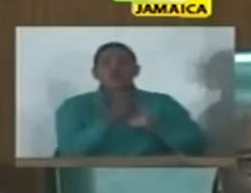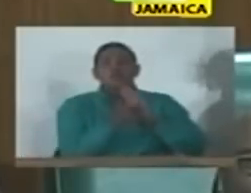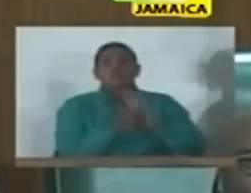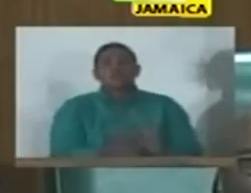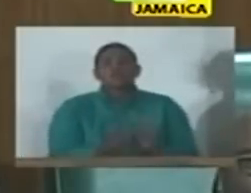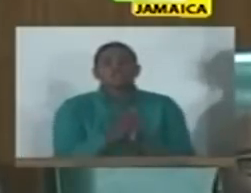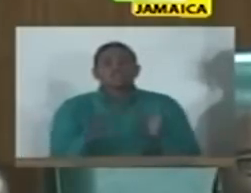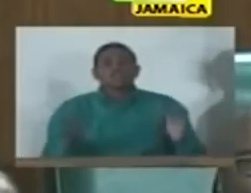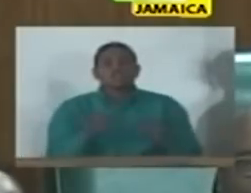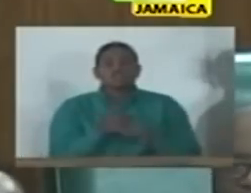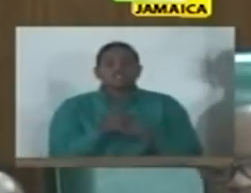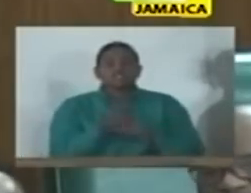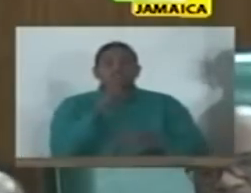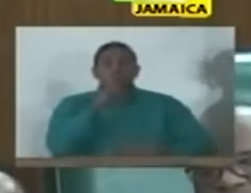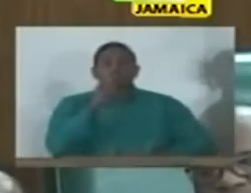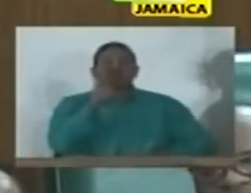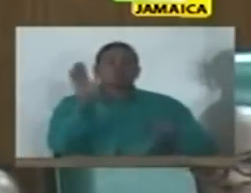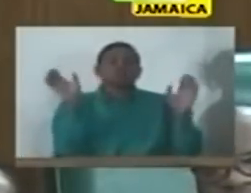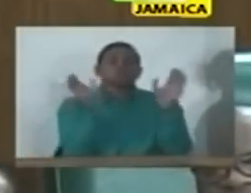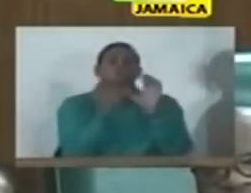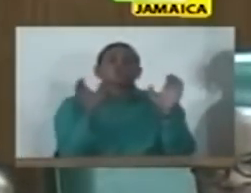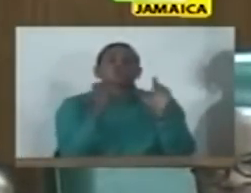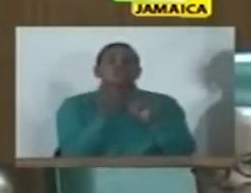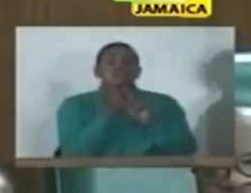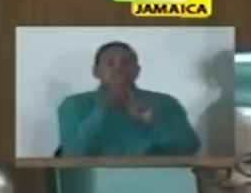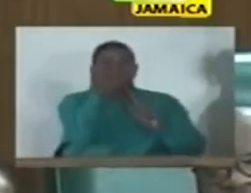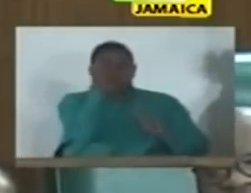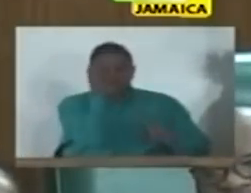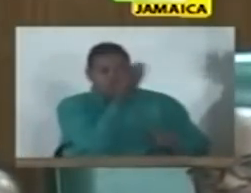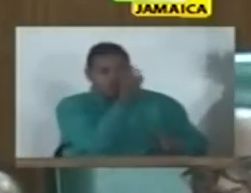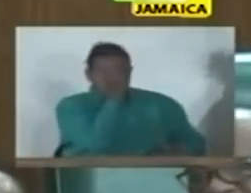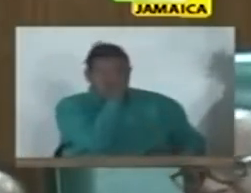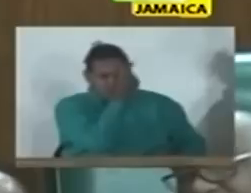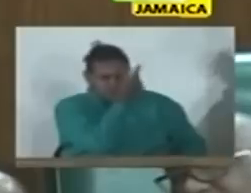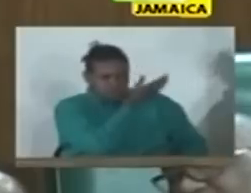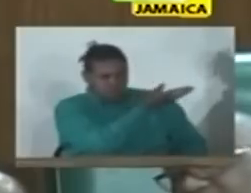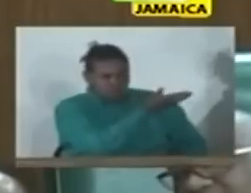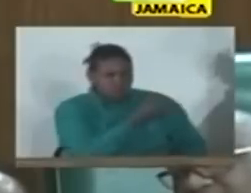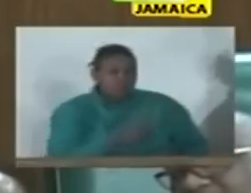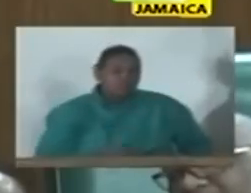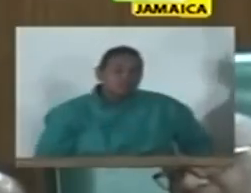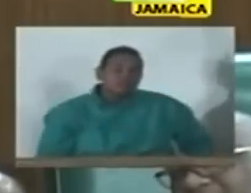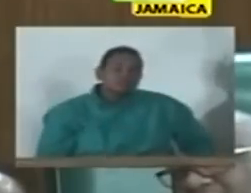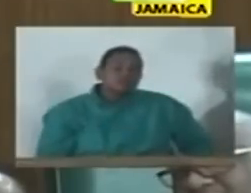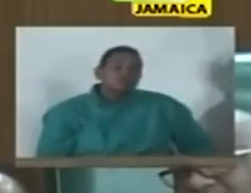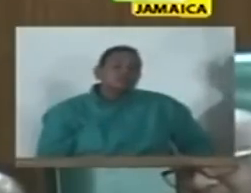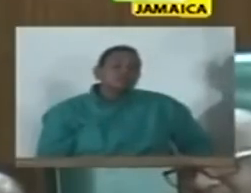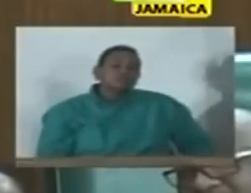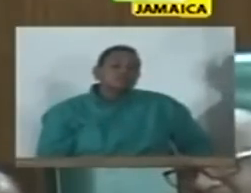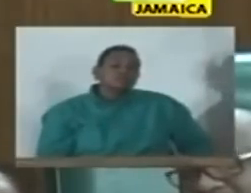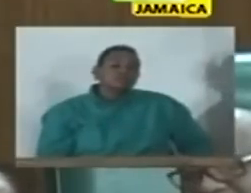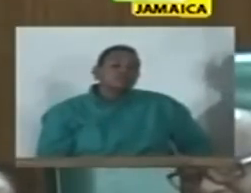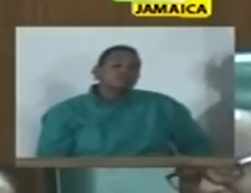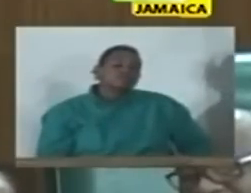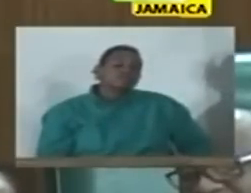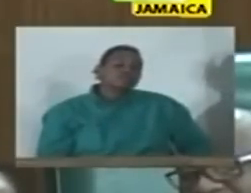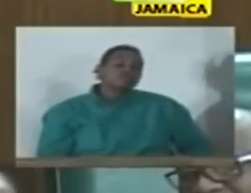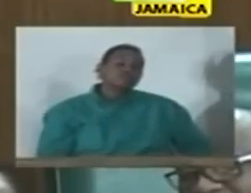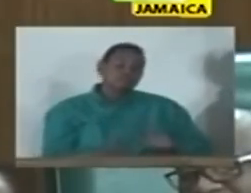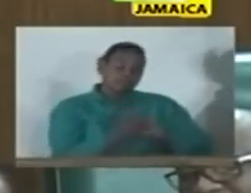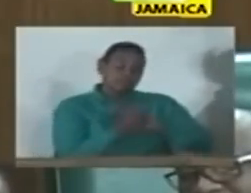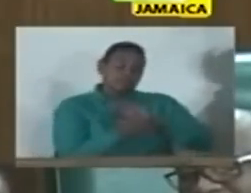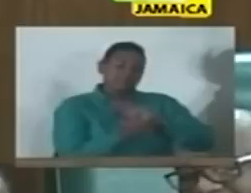General is to certify to the Governor General that the bill is constitutional